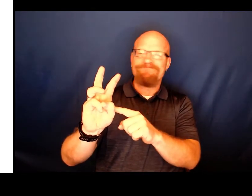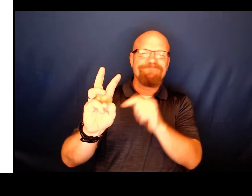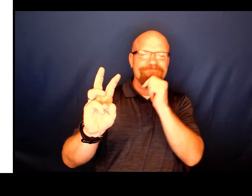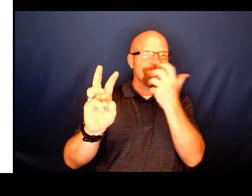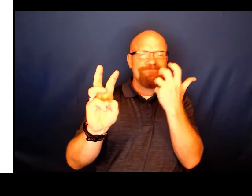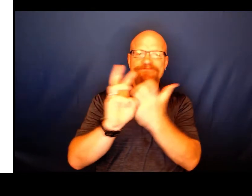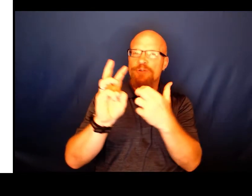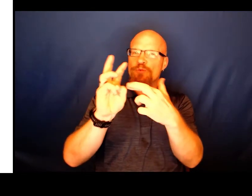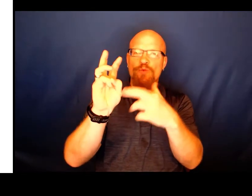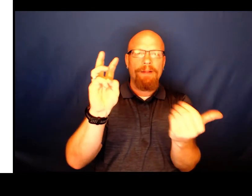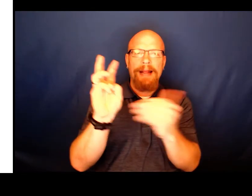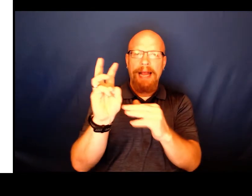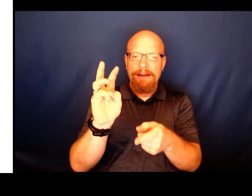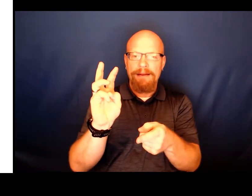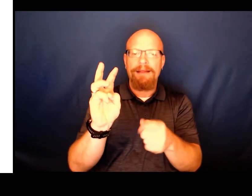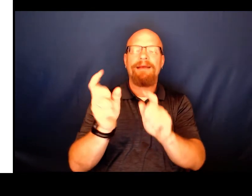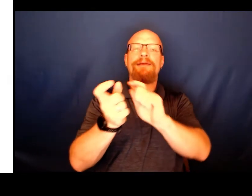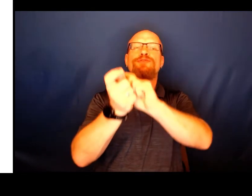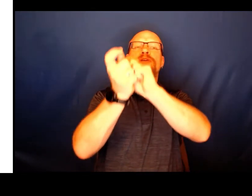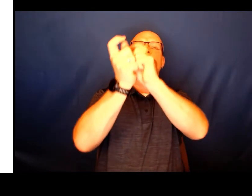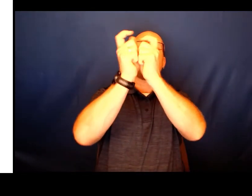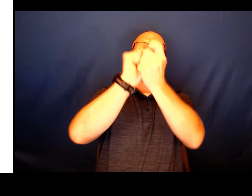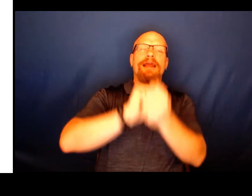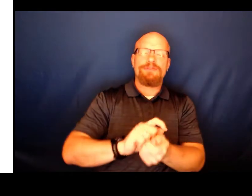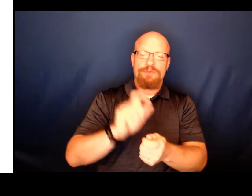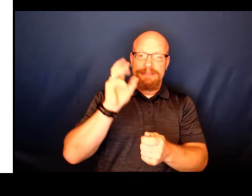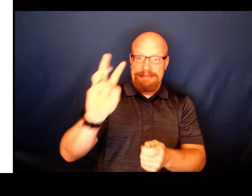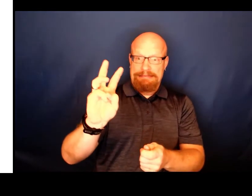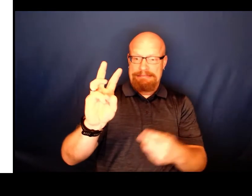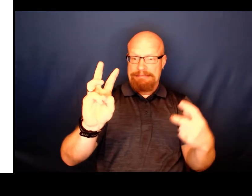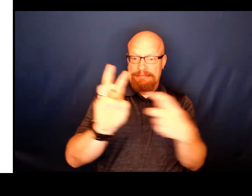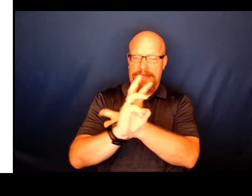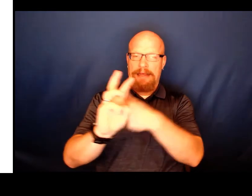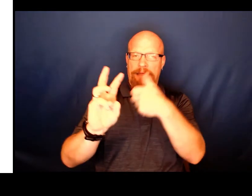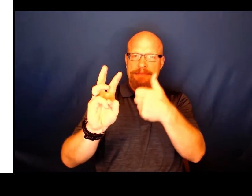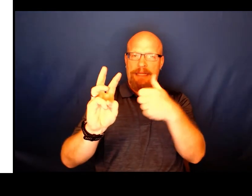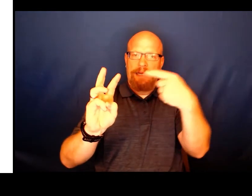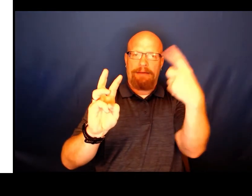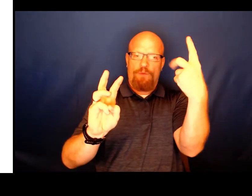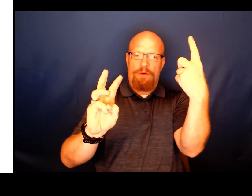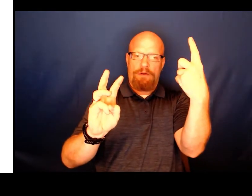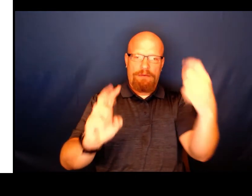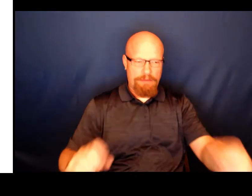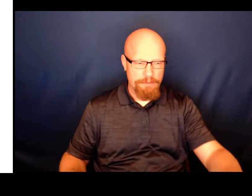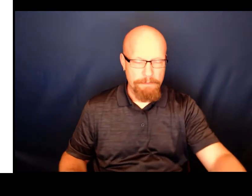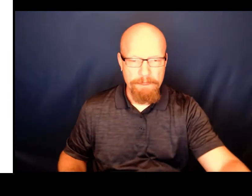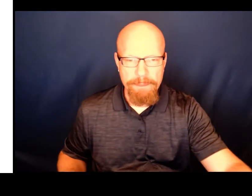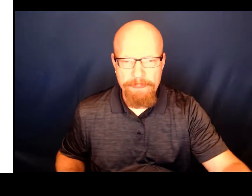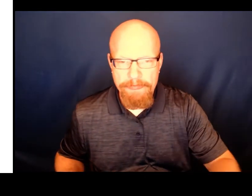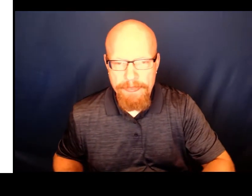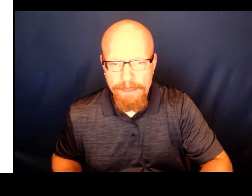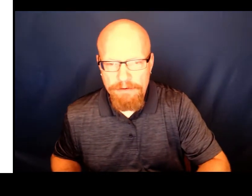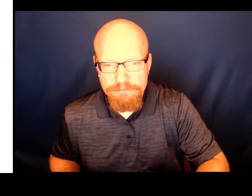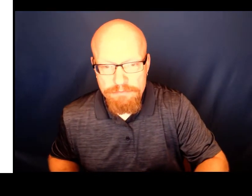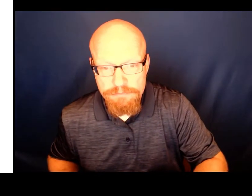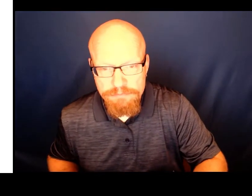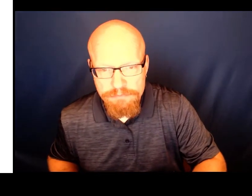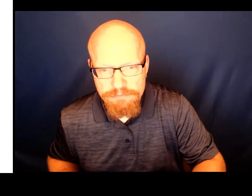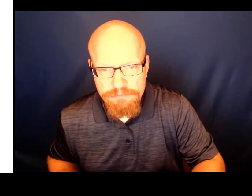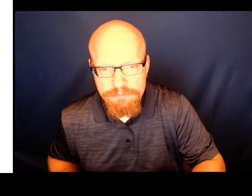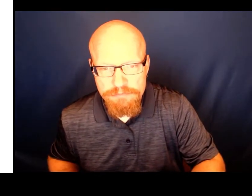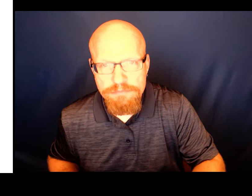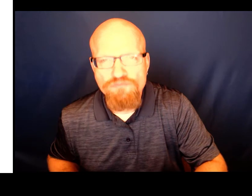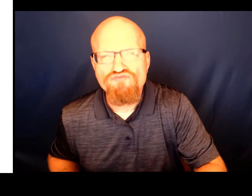again, doesn't fit the rules of scientific notation. It has to be 6 times 10 to the negative 1 power.